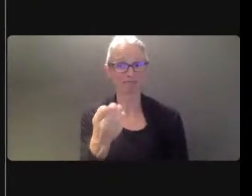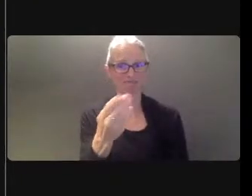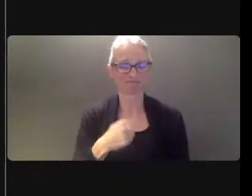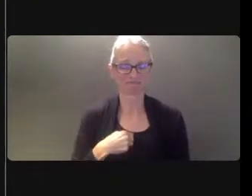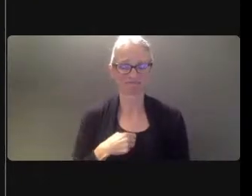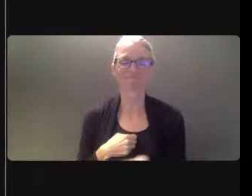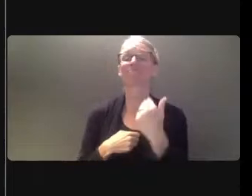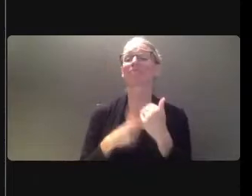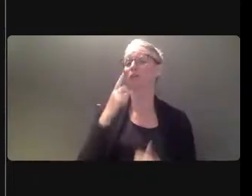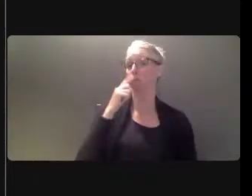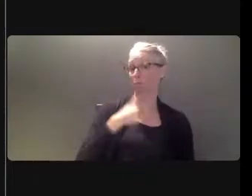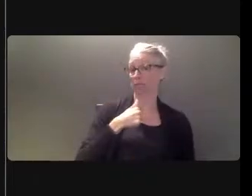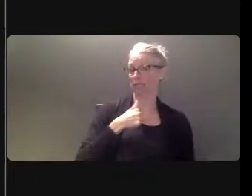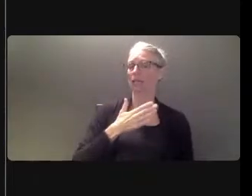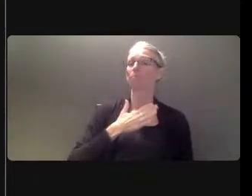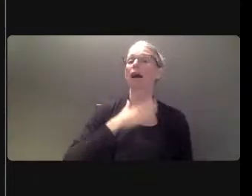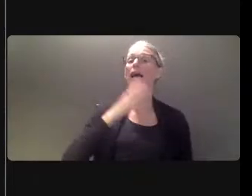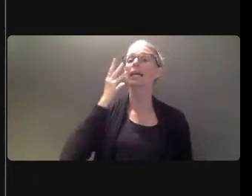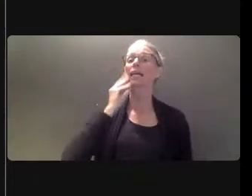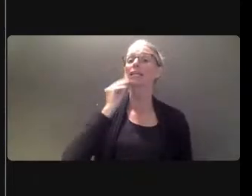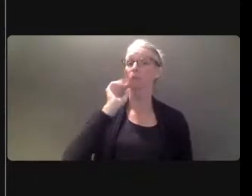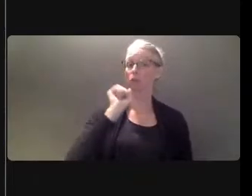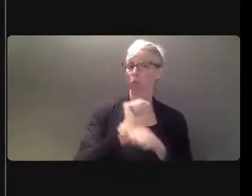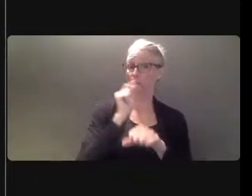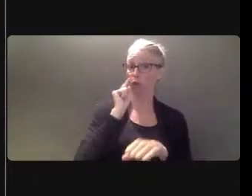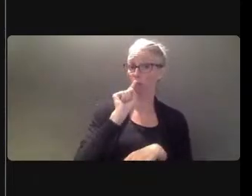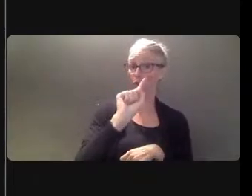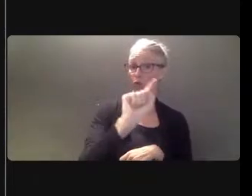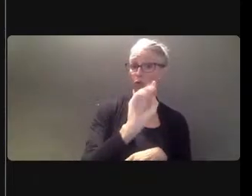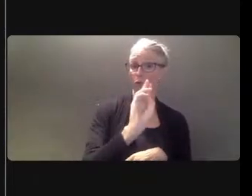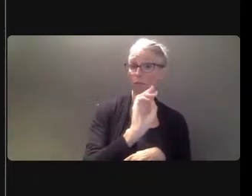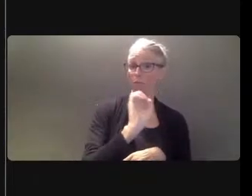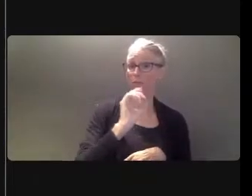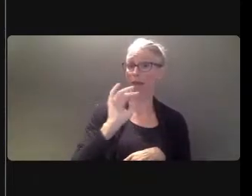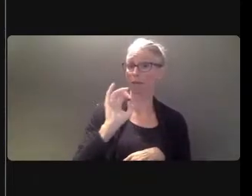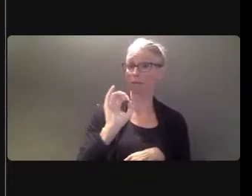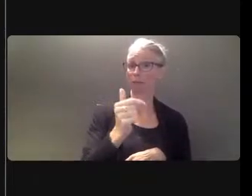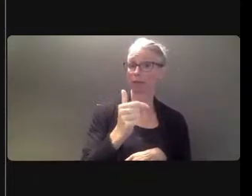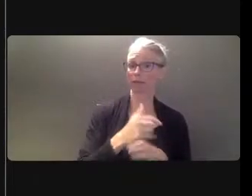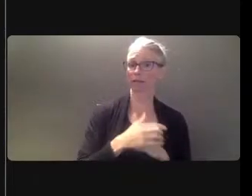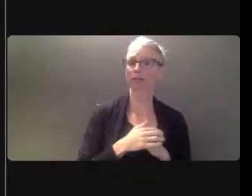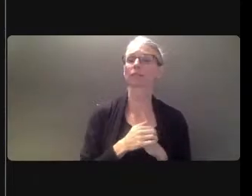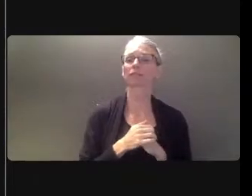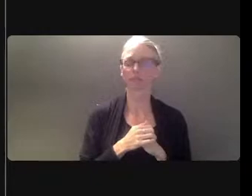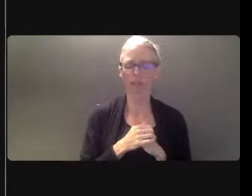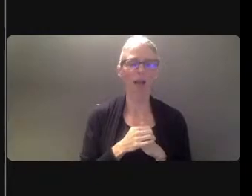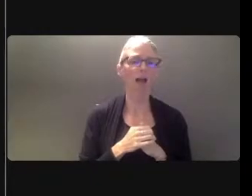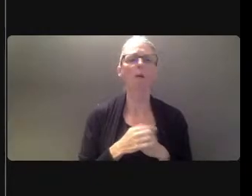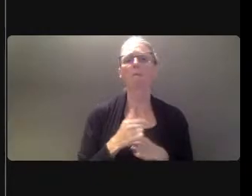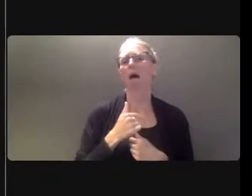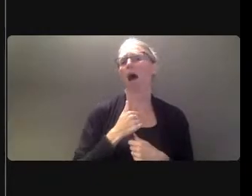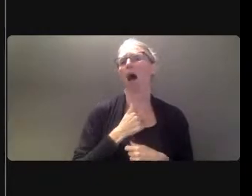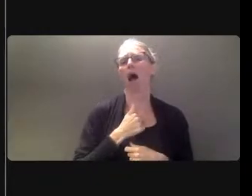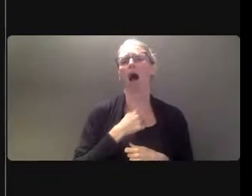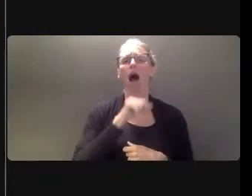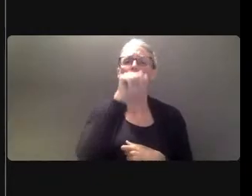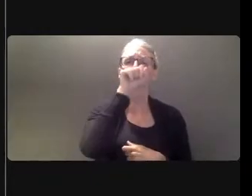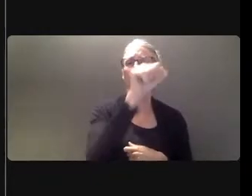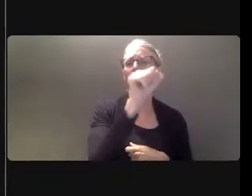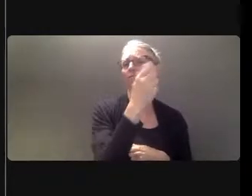For me, with my experiences in mapping, I always really enjoy first just being outdoors, but then also